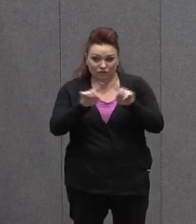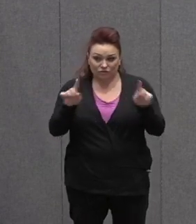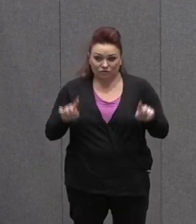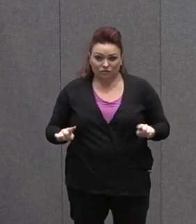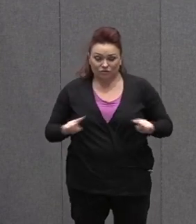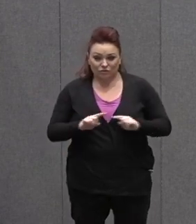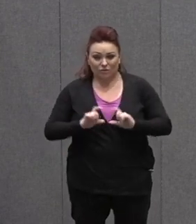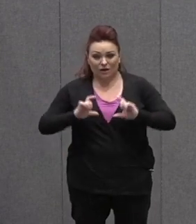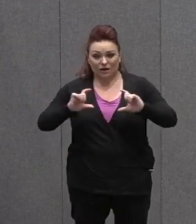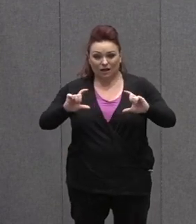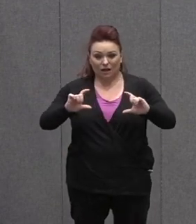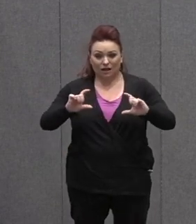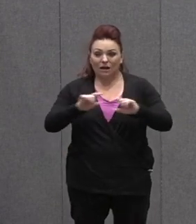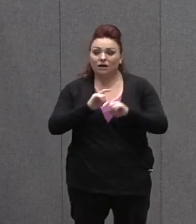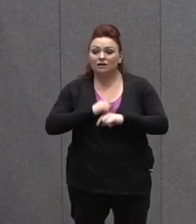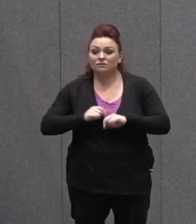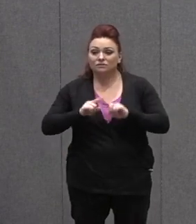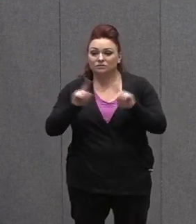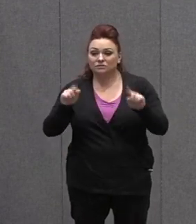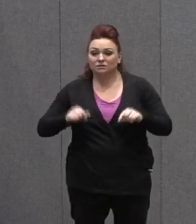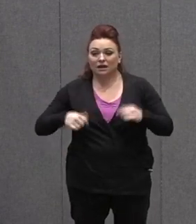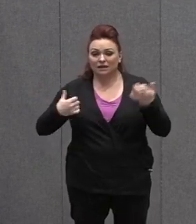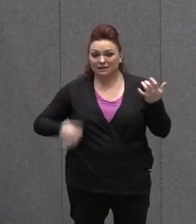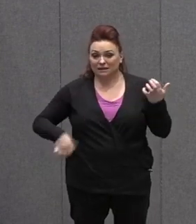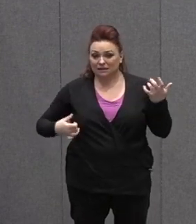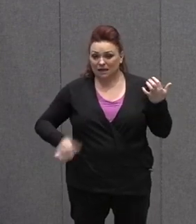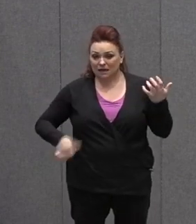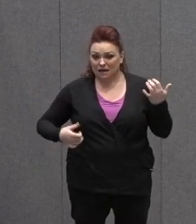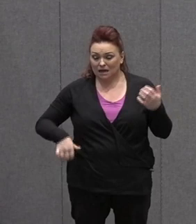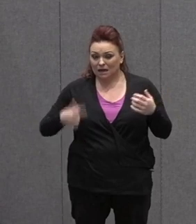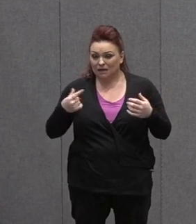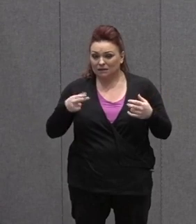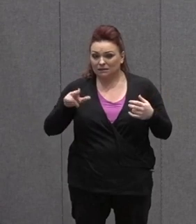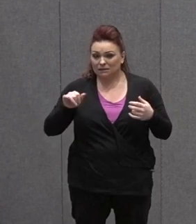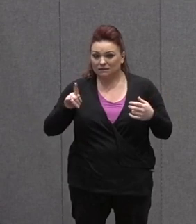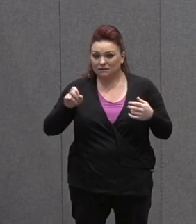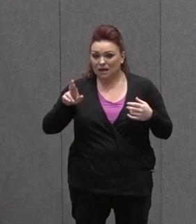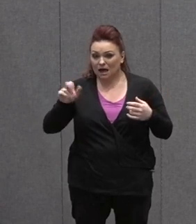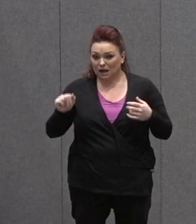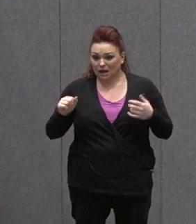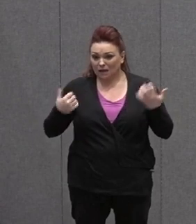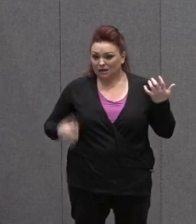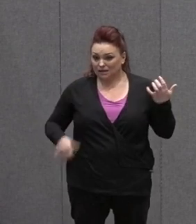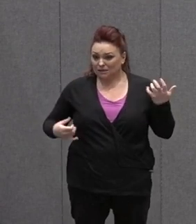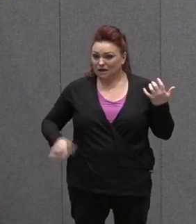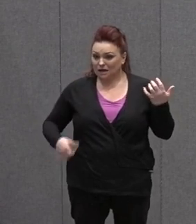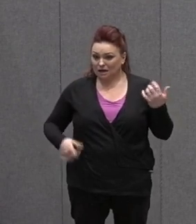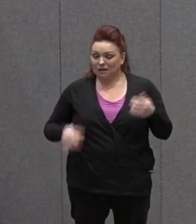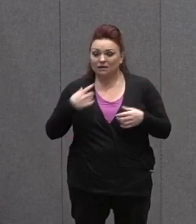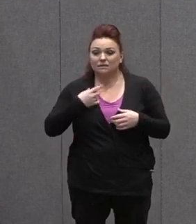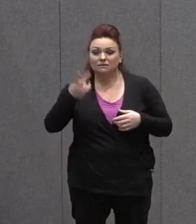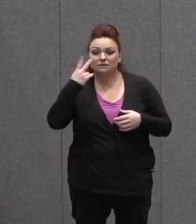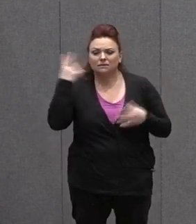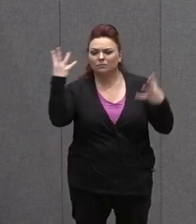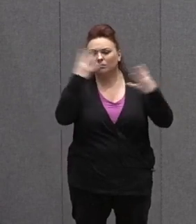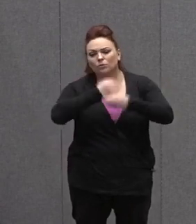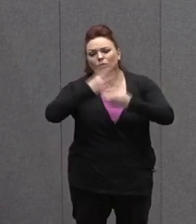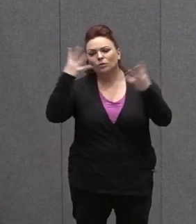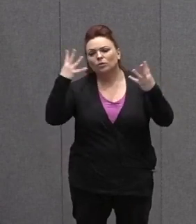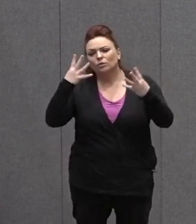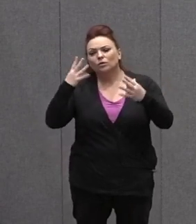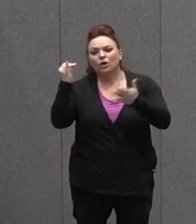clock and a square part of this guitarra, like a guitar. I see some